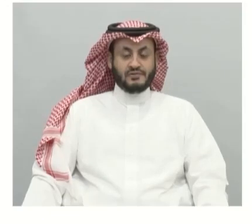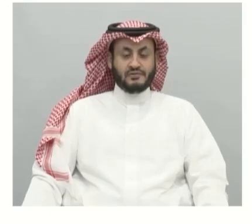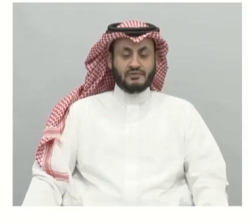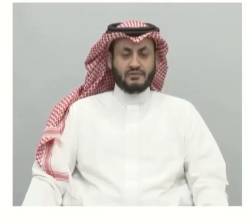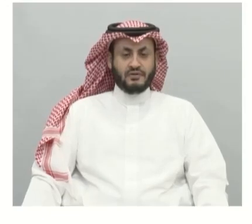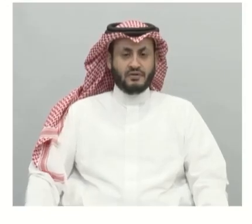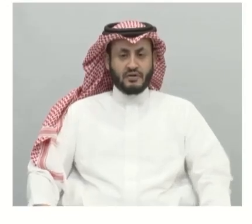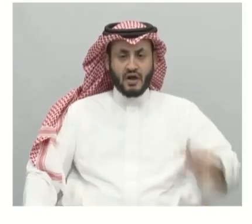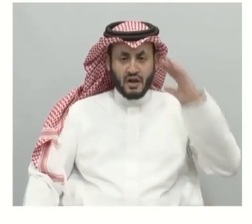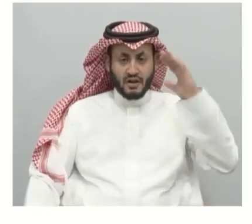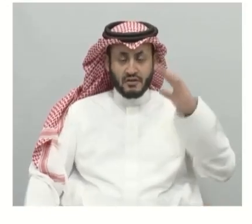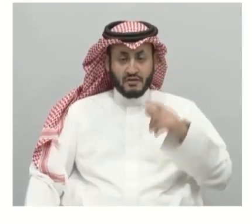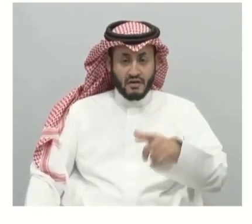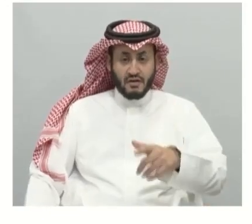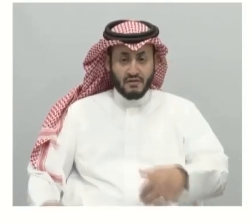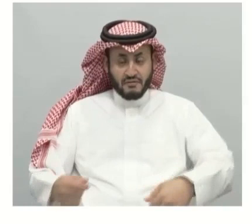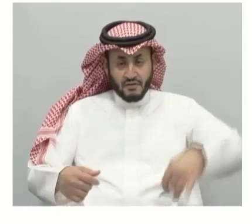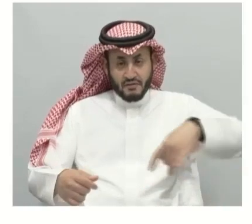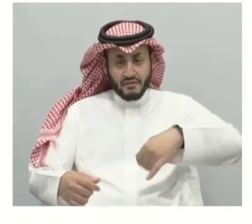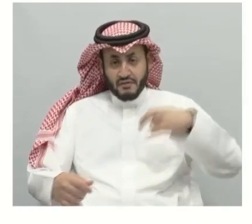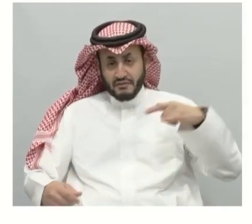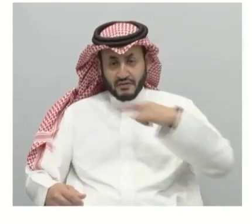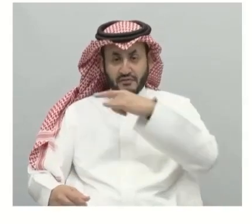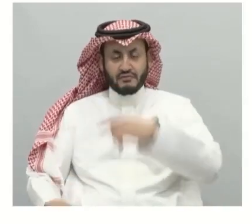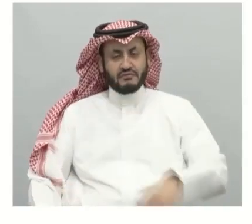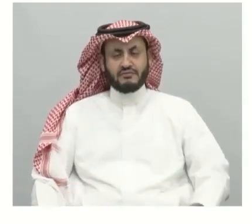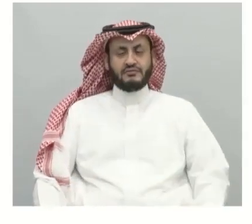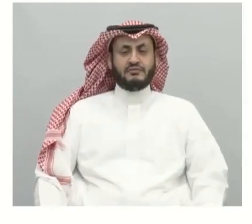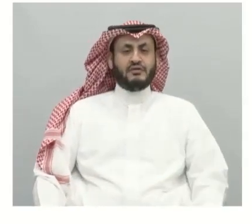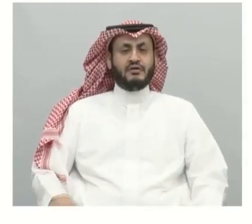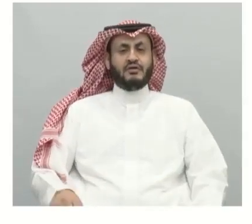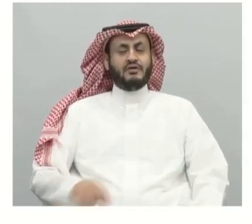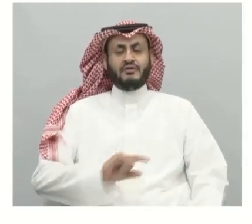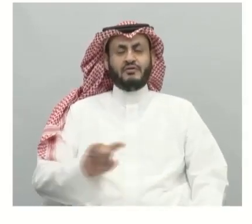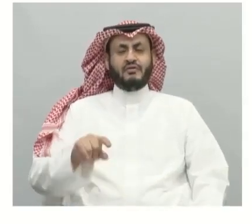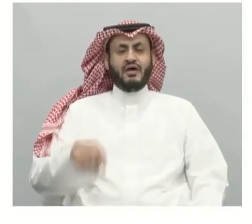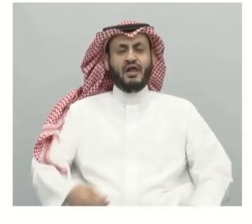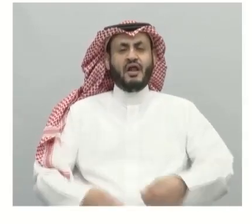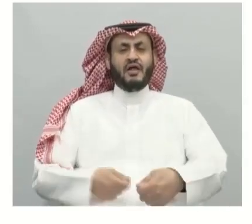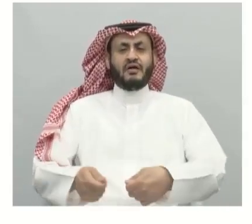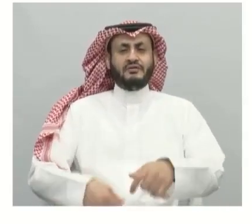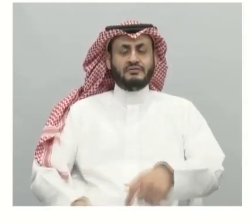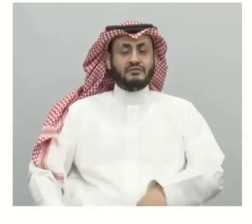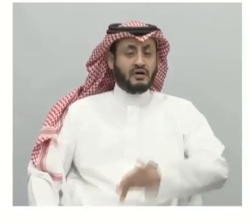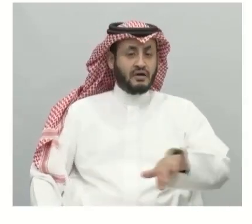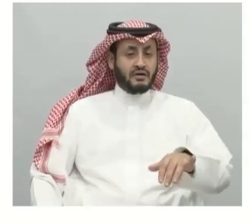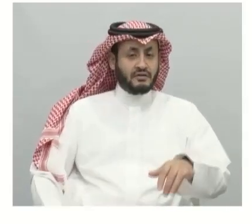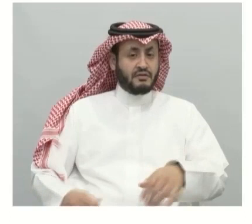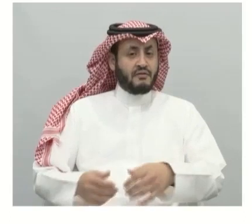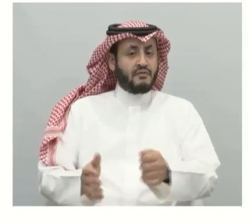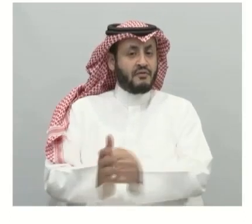Hello. Are you a tourist? No, I'm here on business. And